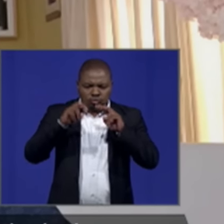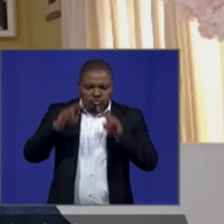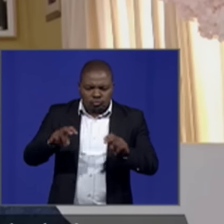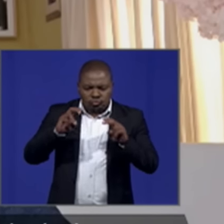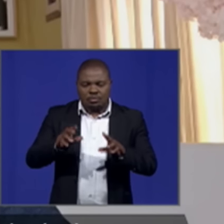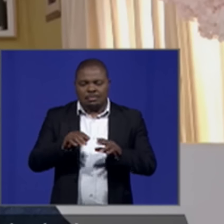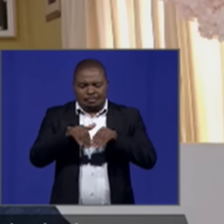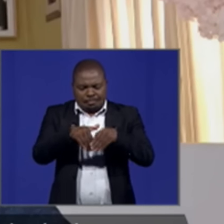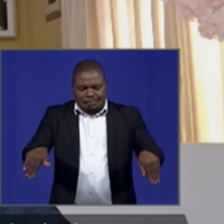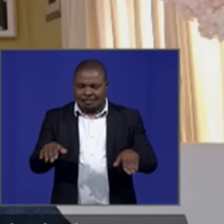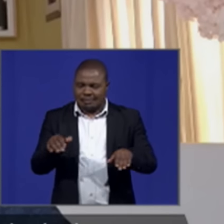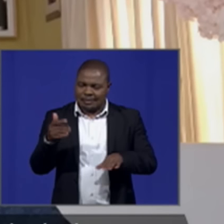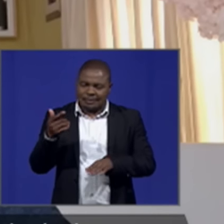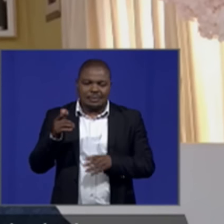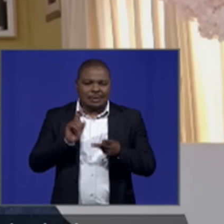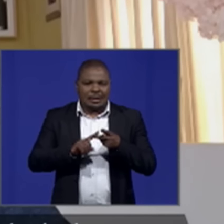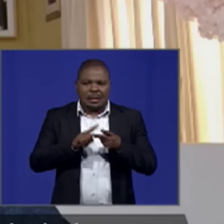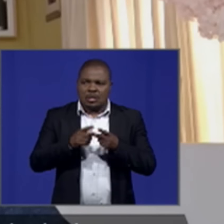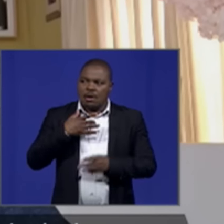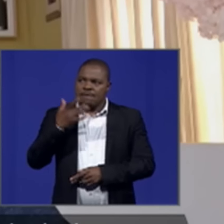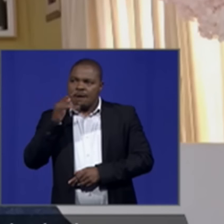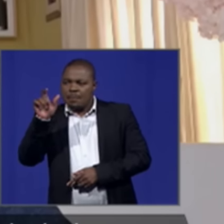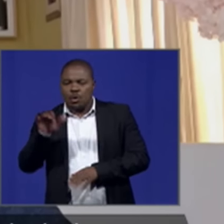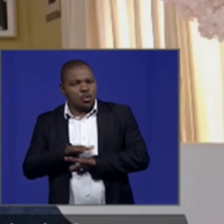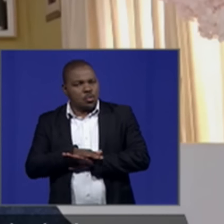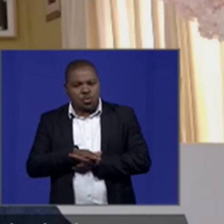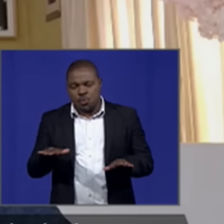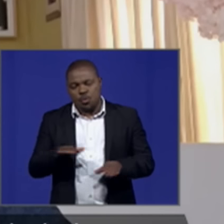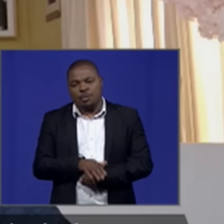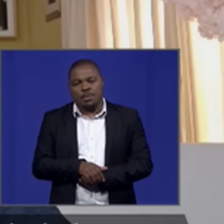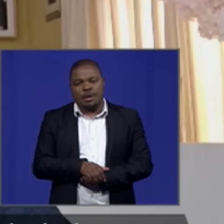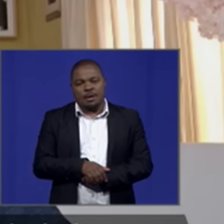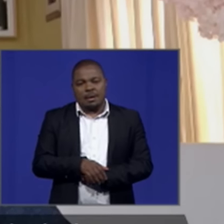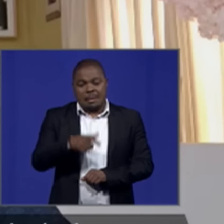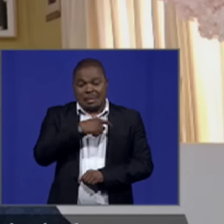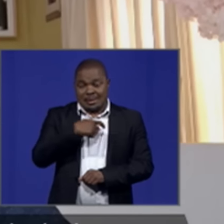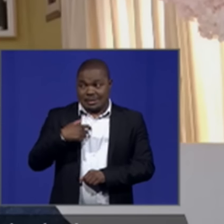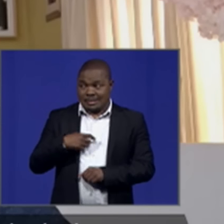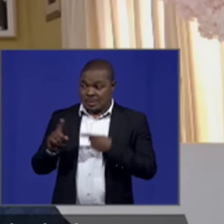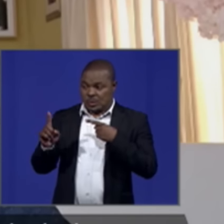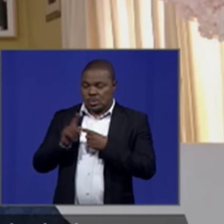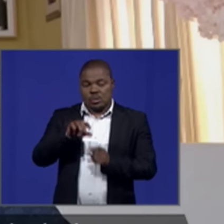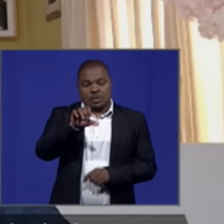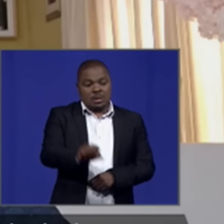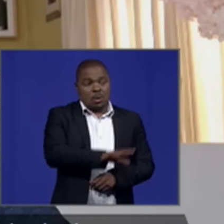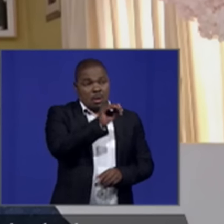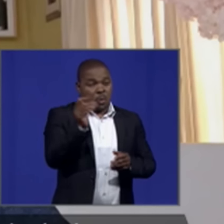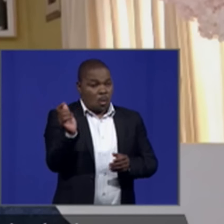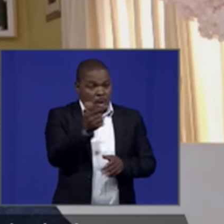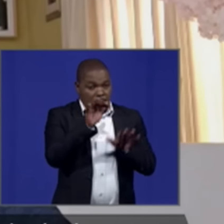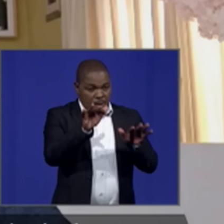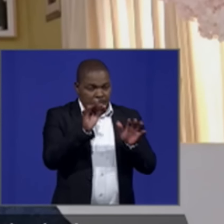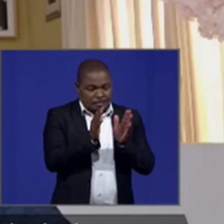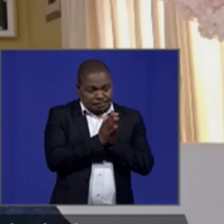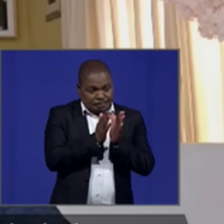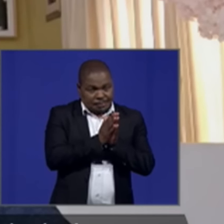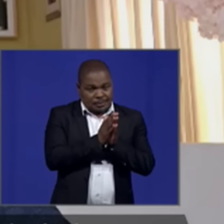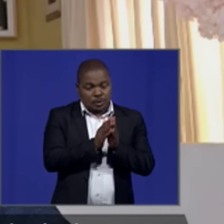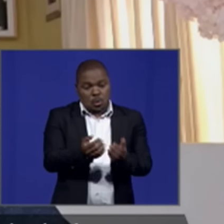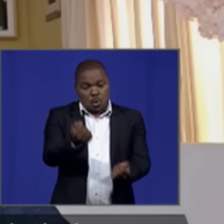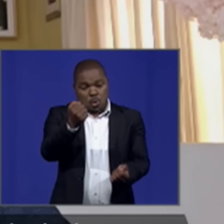fear, favor, or prejudice. The President calls on all South Africans to respect the